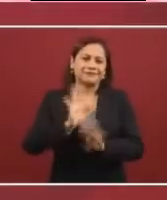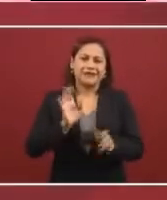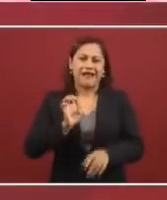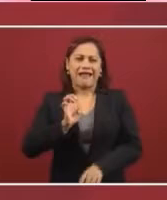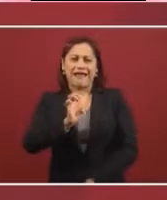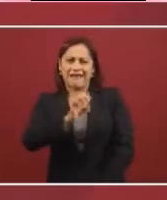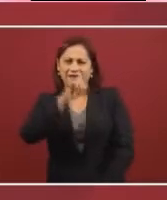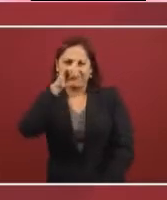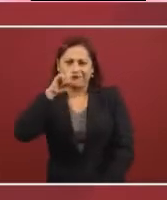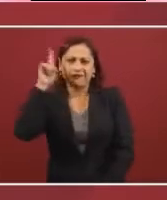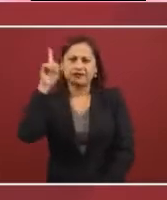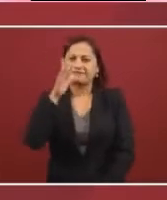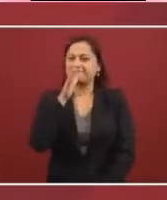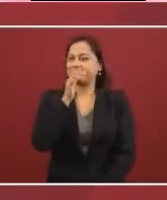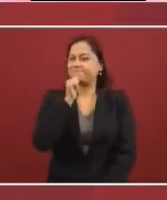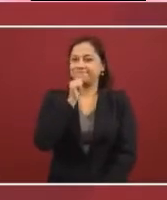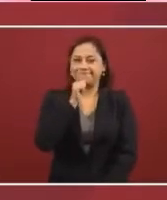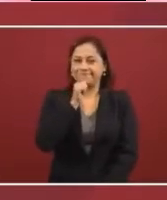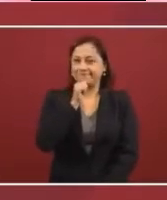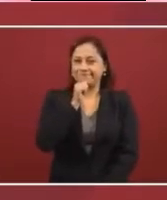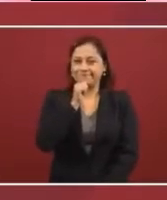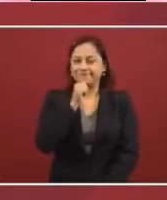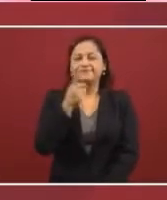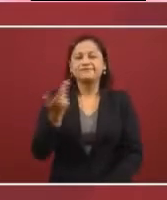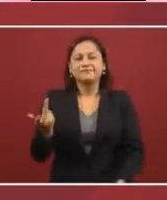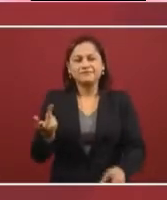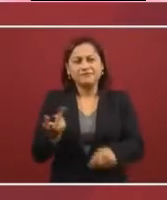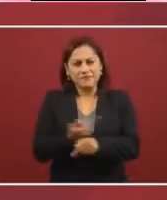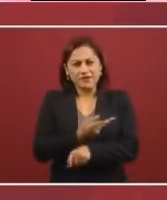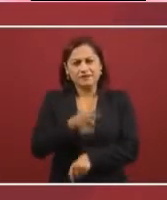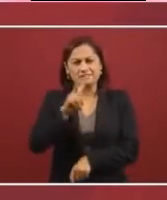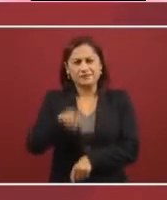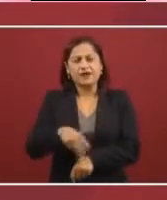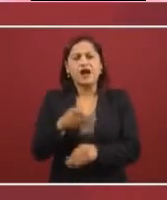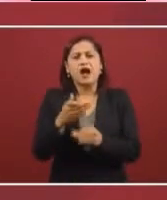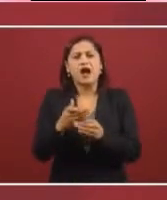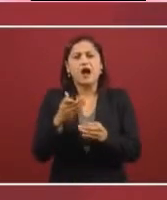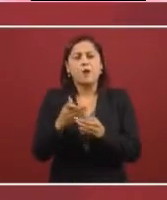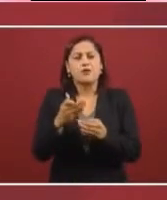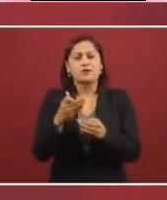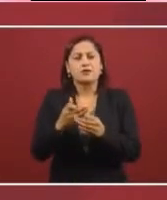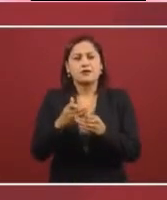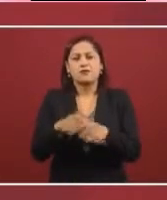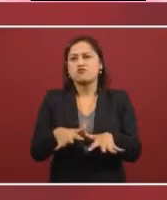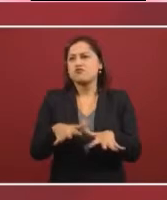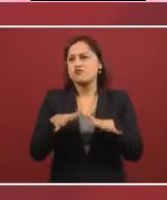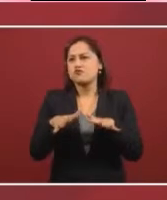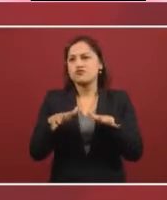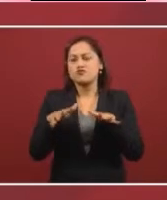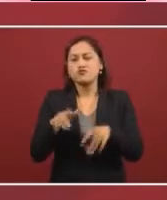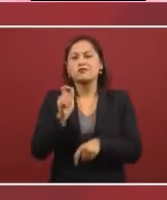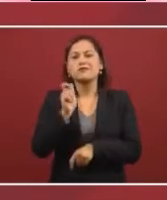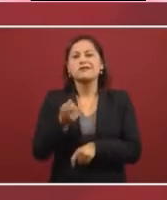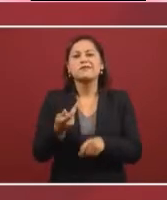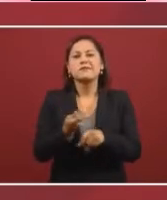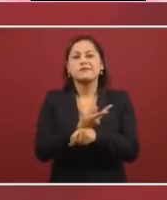before. Es un fenómeno. It's a phenomenon. Increíble. It's incredible.